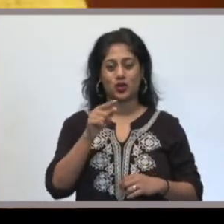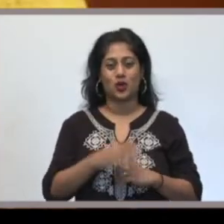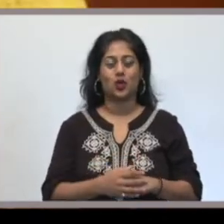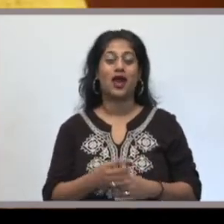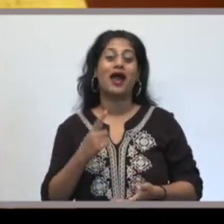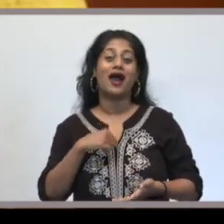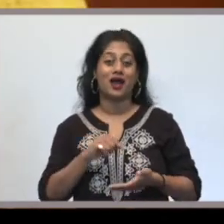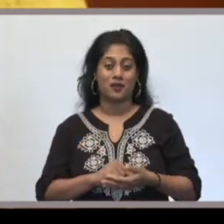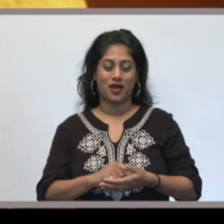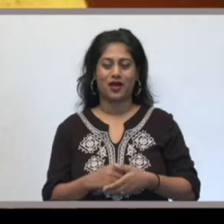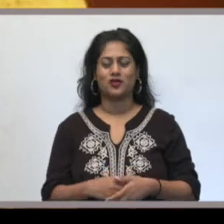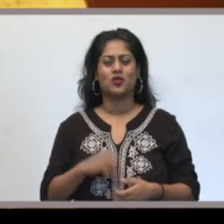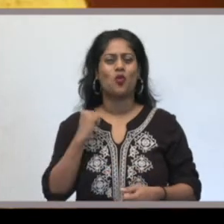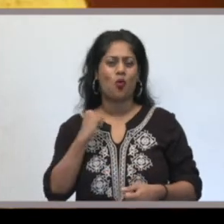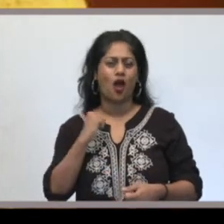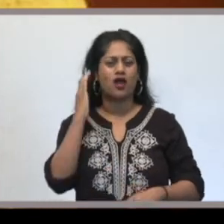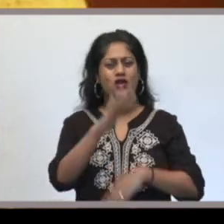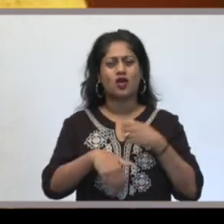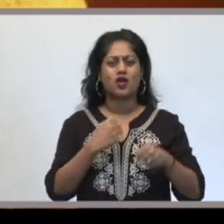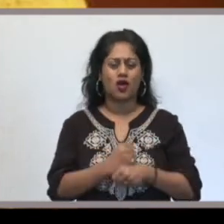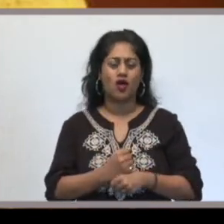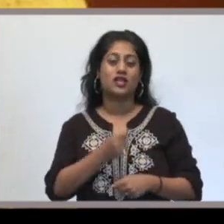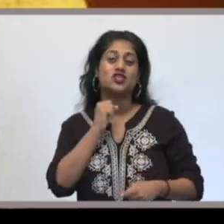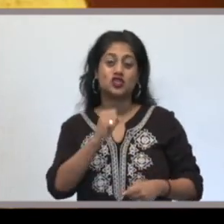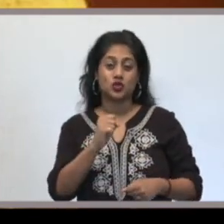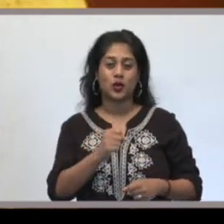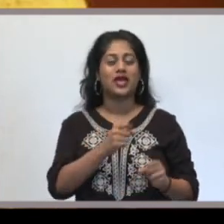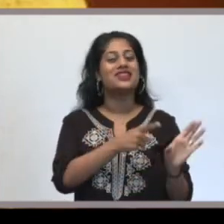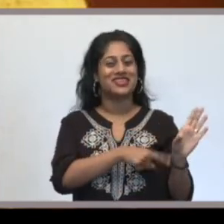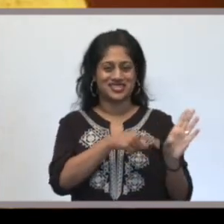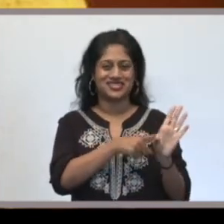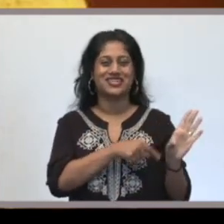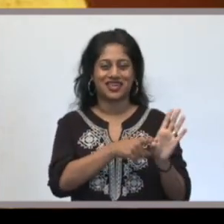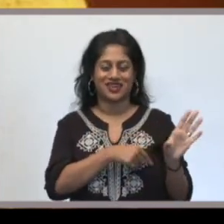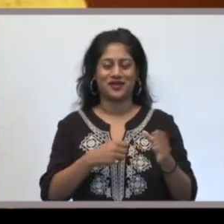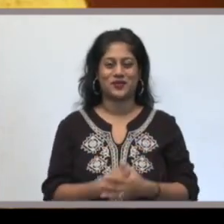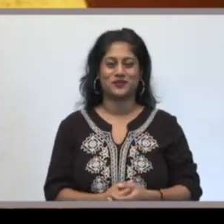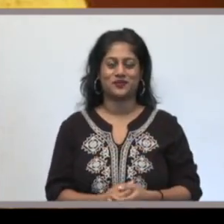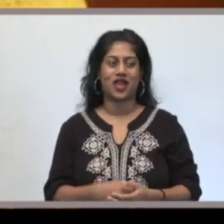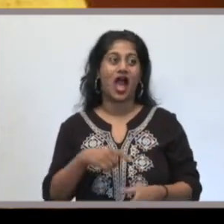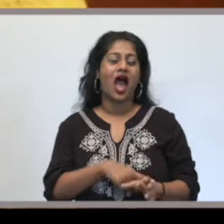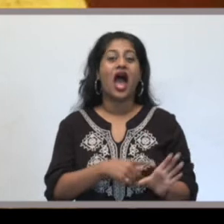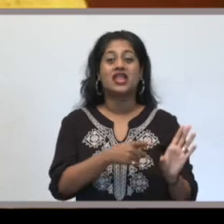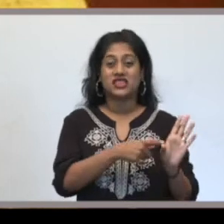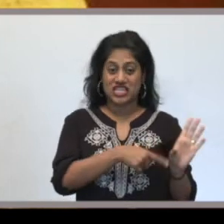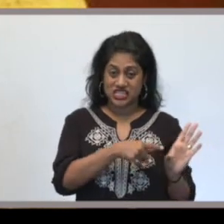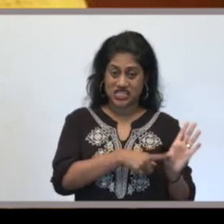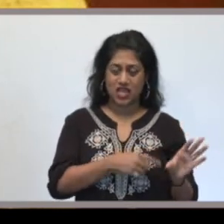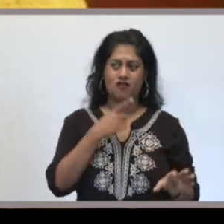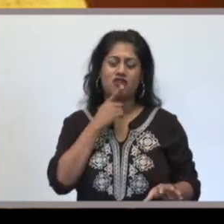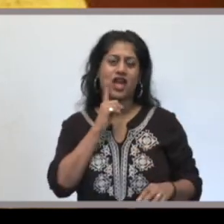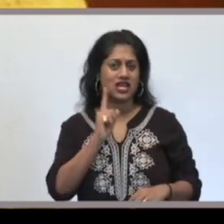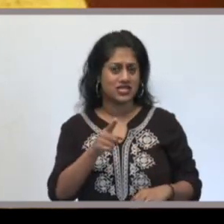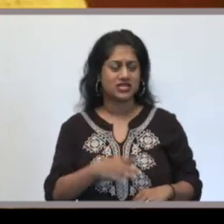our theme for 2021. Our theme for 2021 is Obey Your Call. Each one